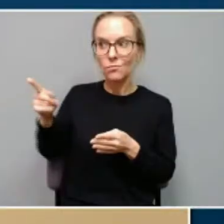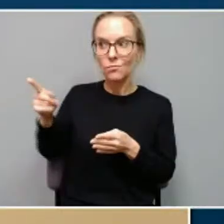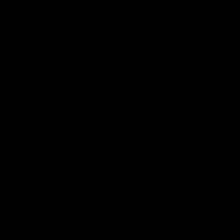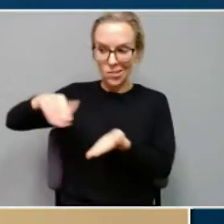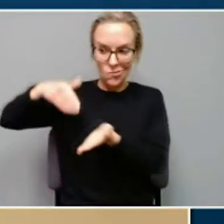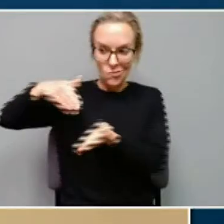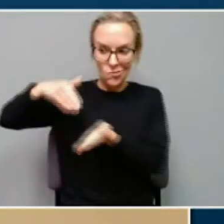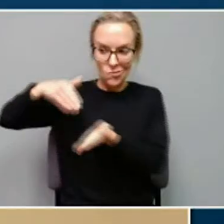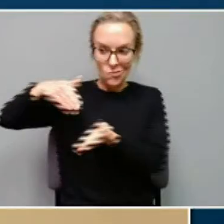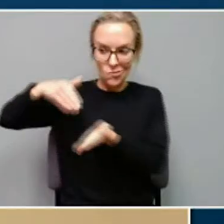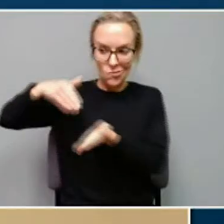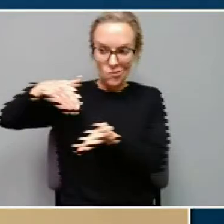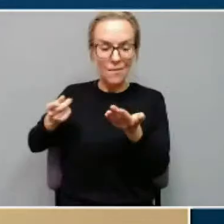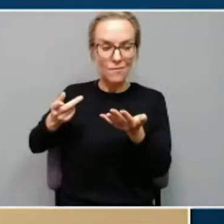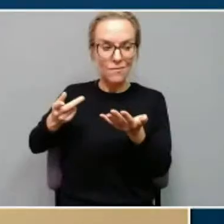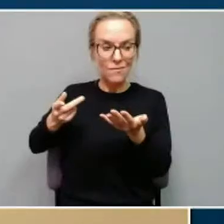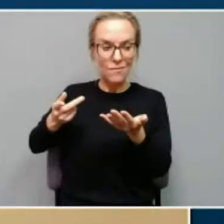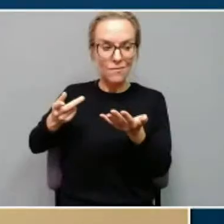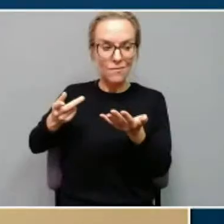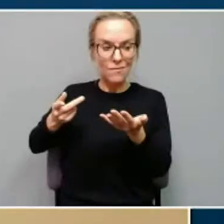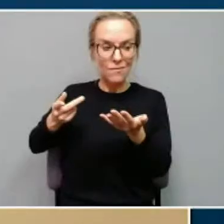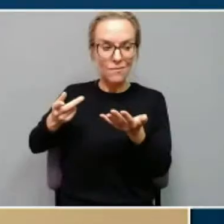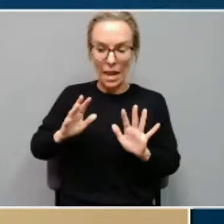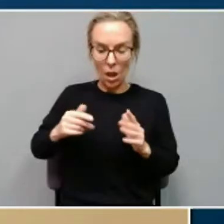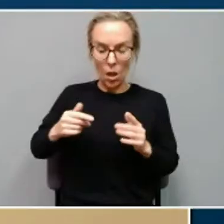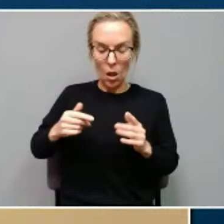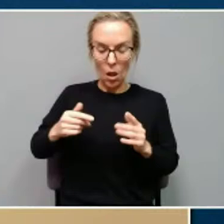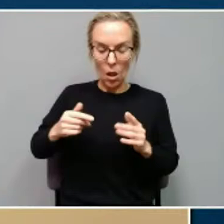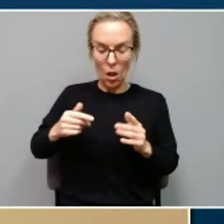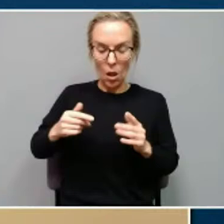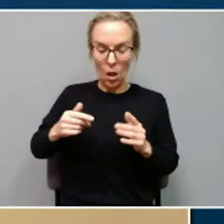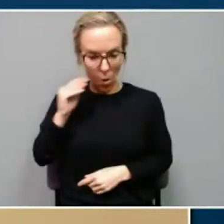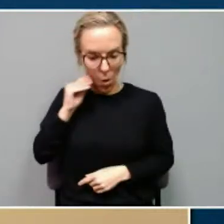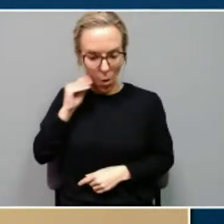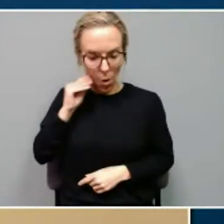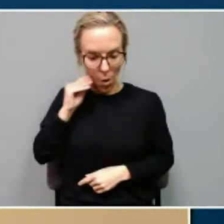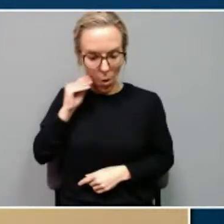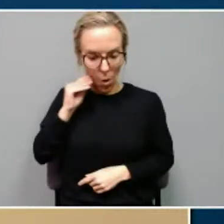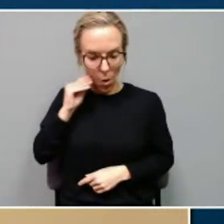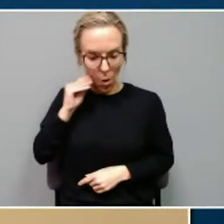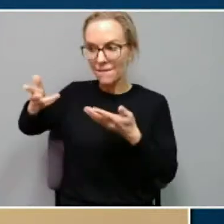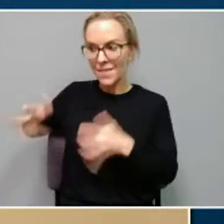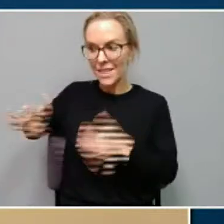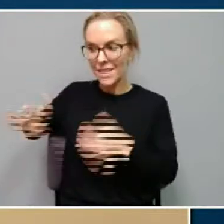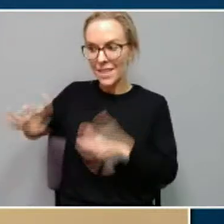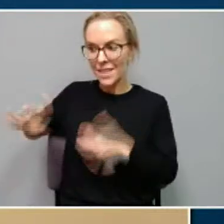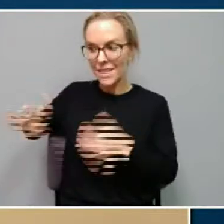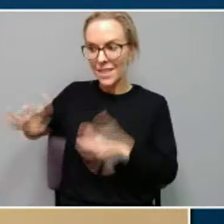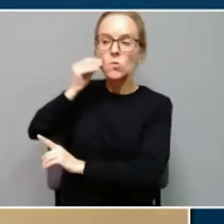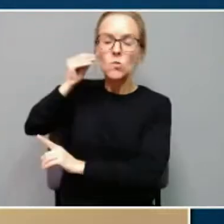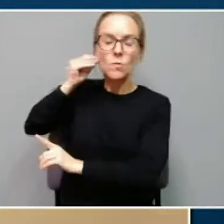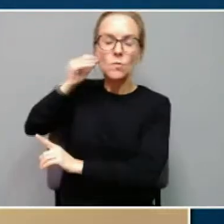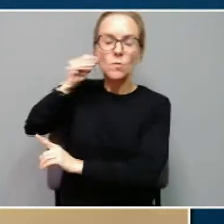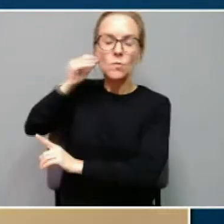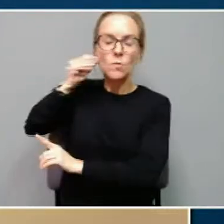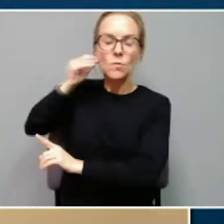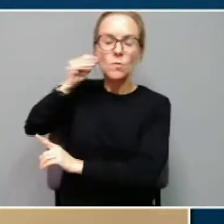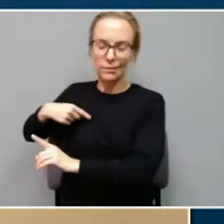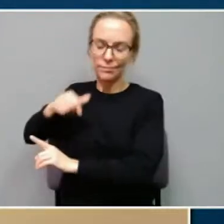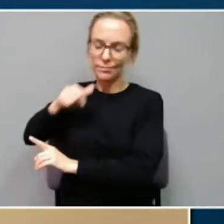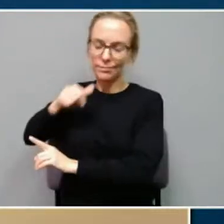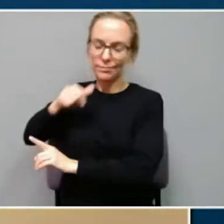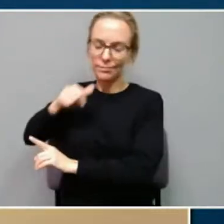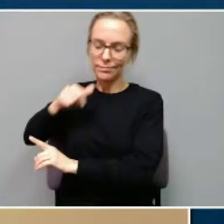after the fact that there were days that when they went home after their shift, they didn't think I would be there the next day.